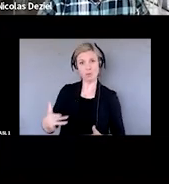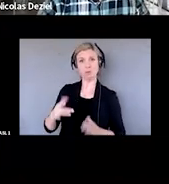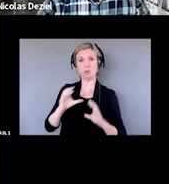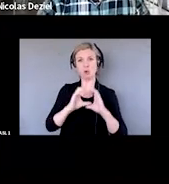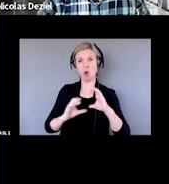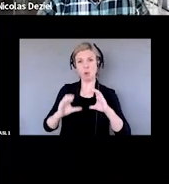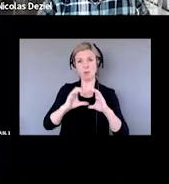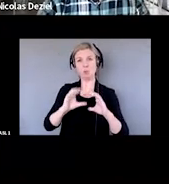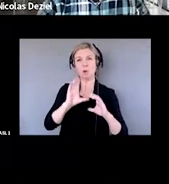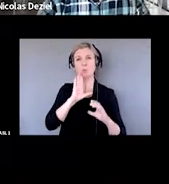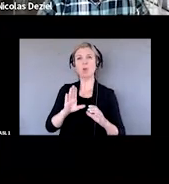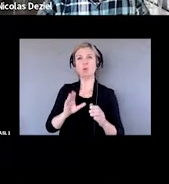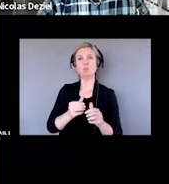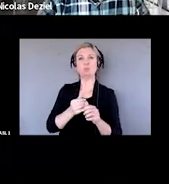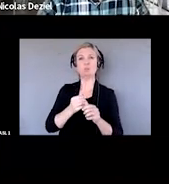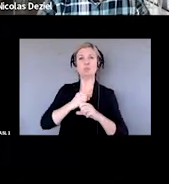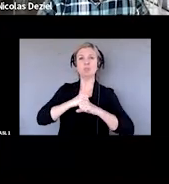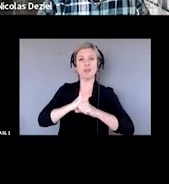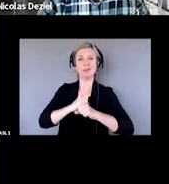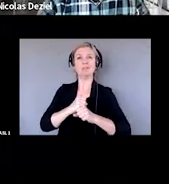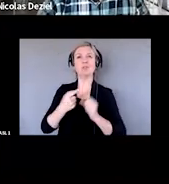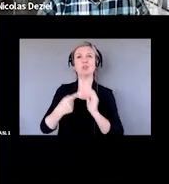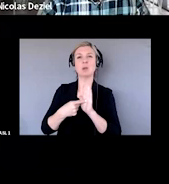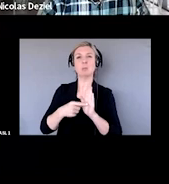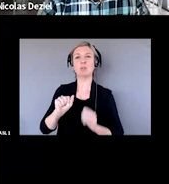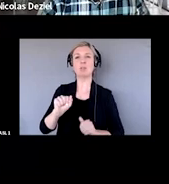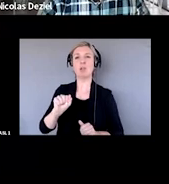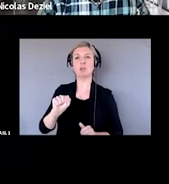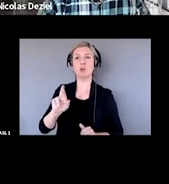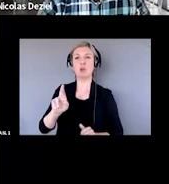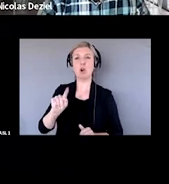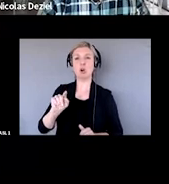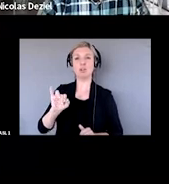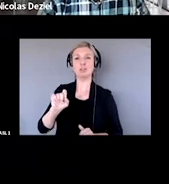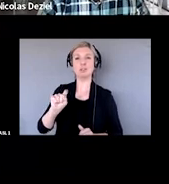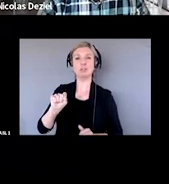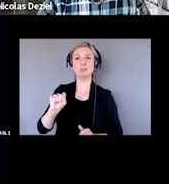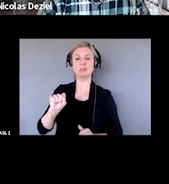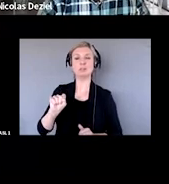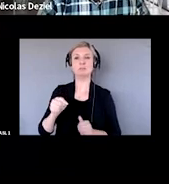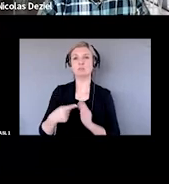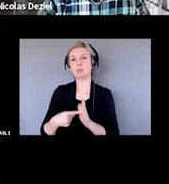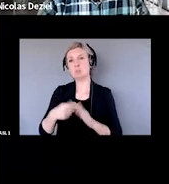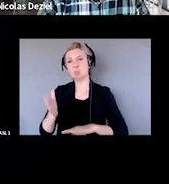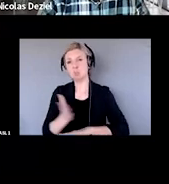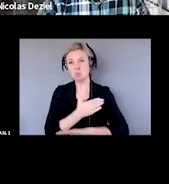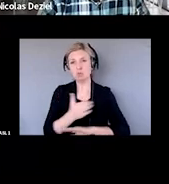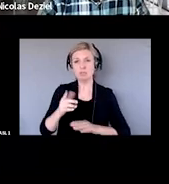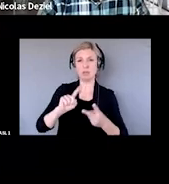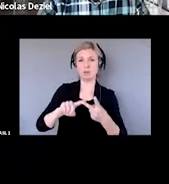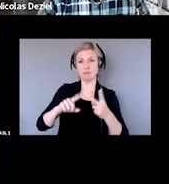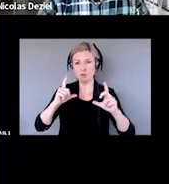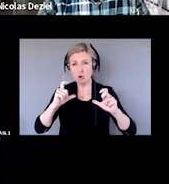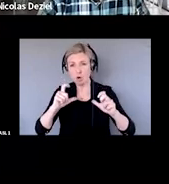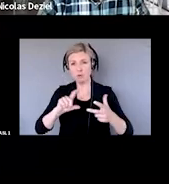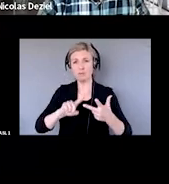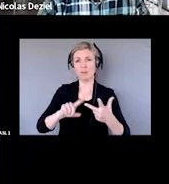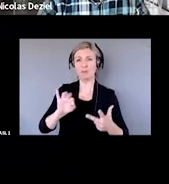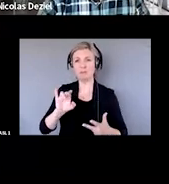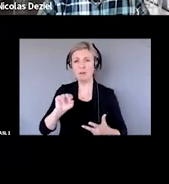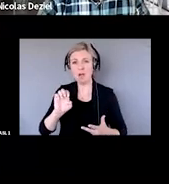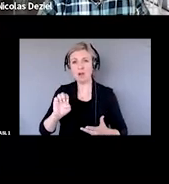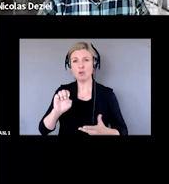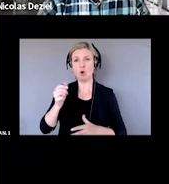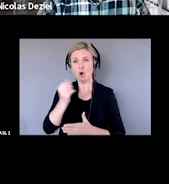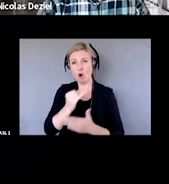artistic works, such as musical works and screenplays and photography, sculptures, and fine arts, things like that,